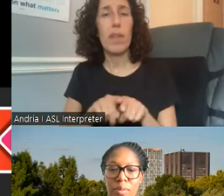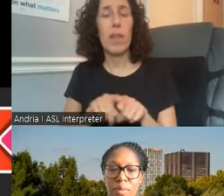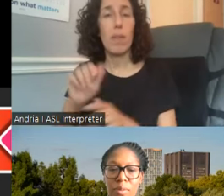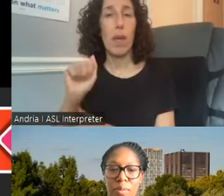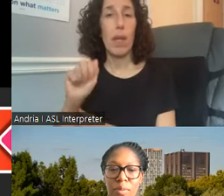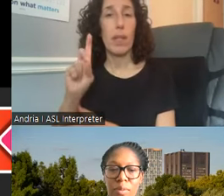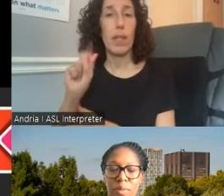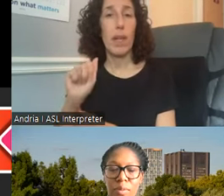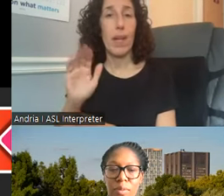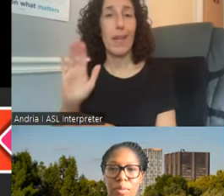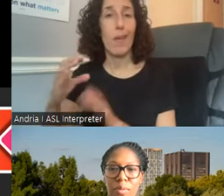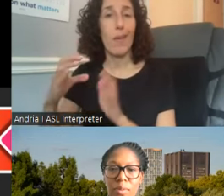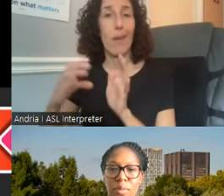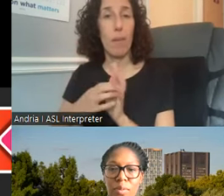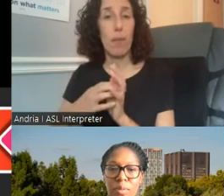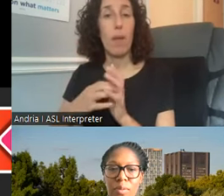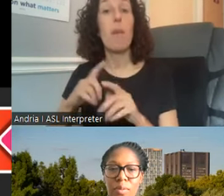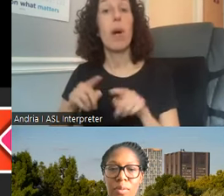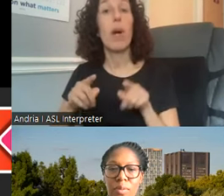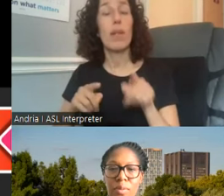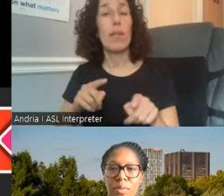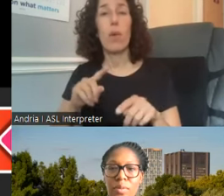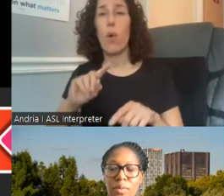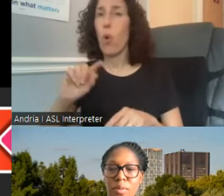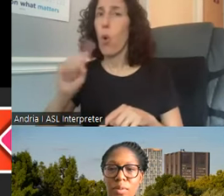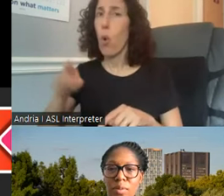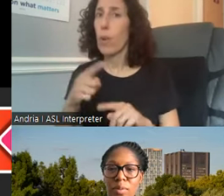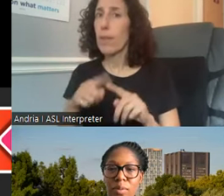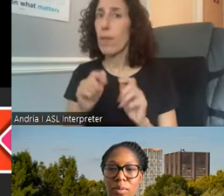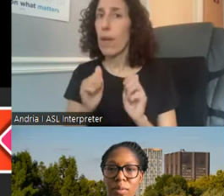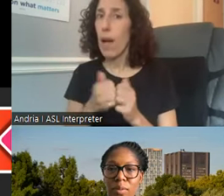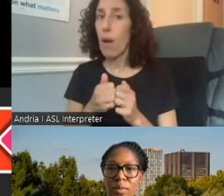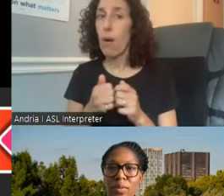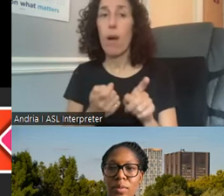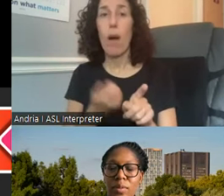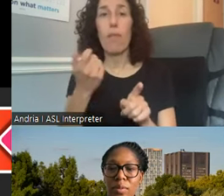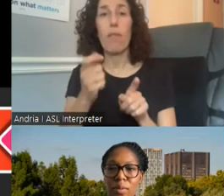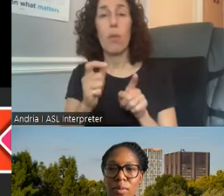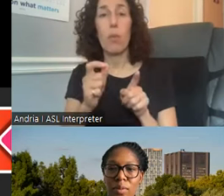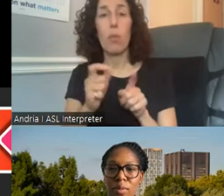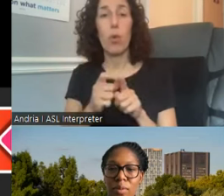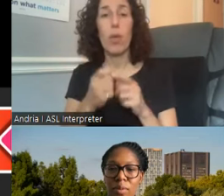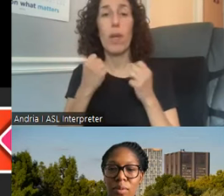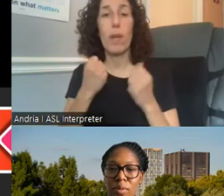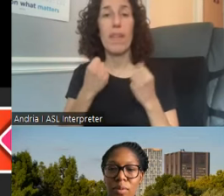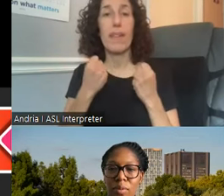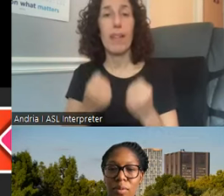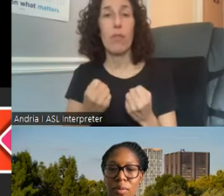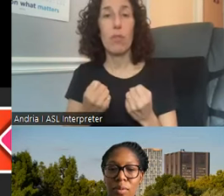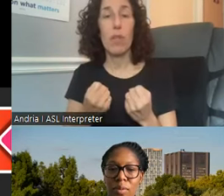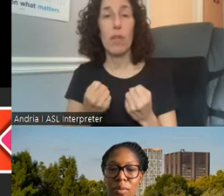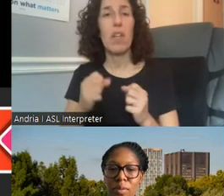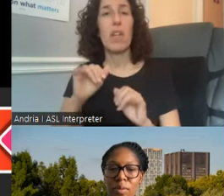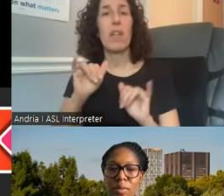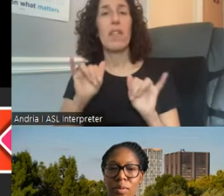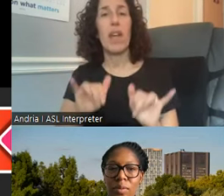it doesn't use the word substantially. So it's actually more protective in that way than the